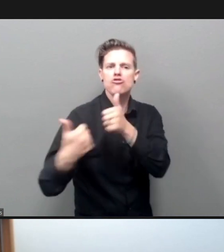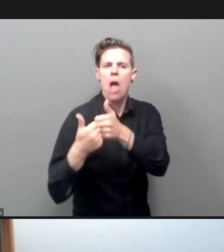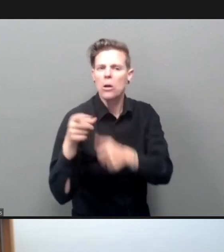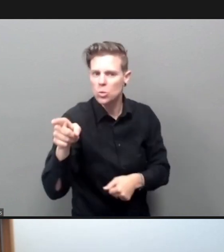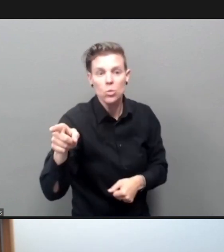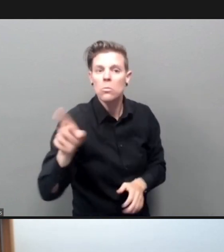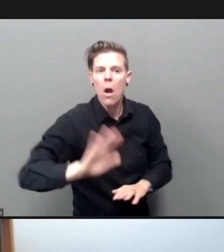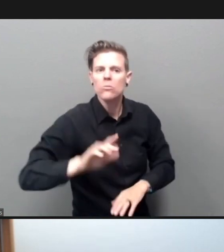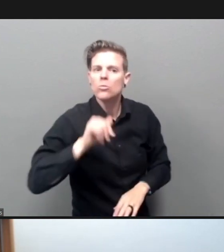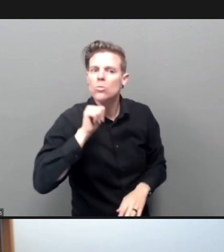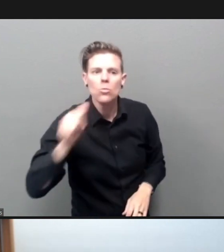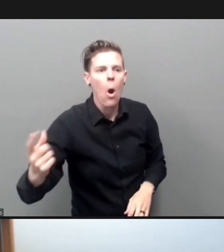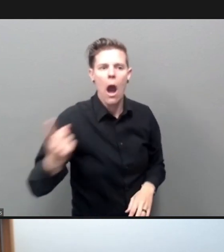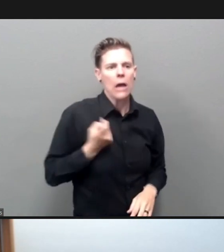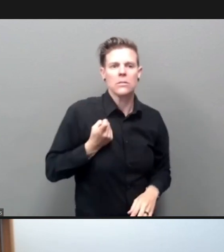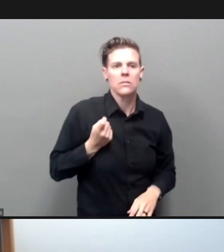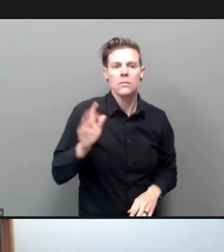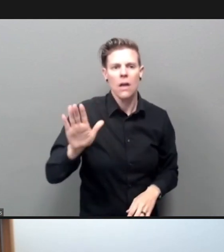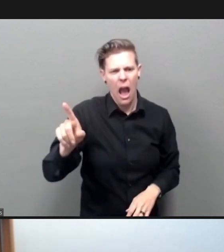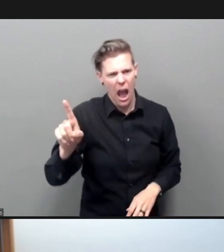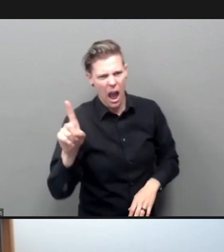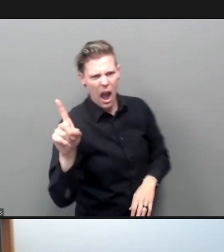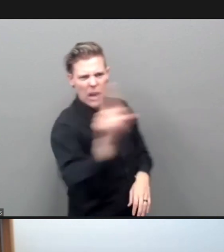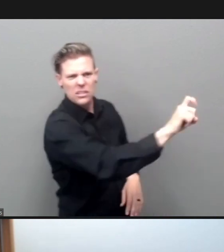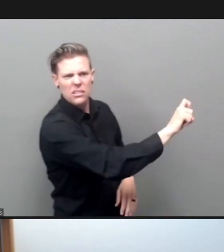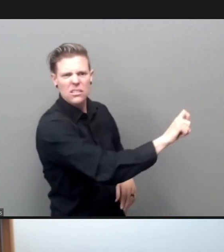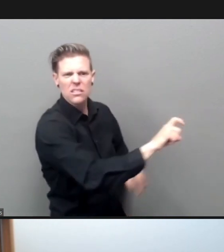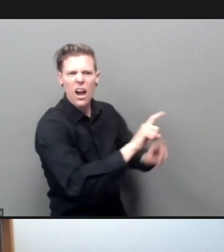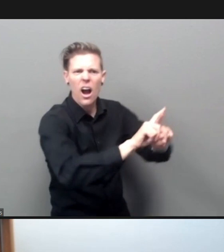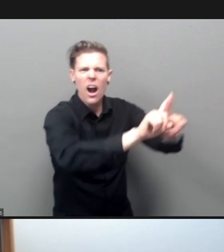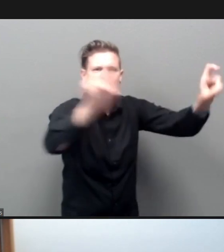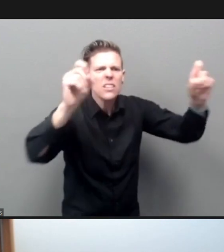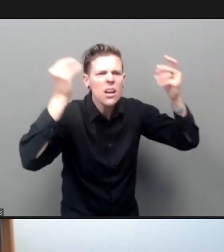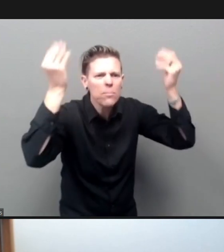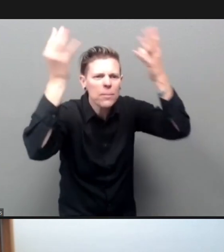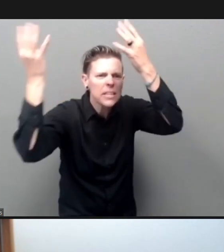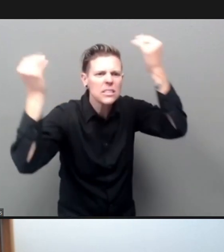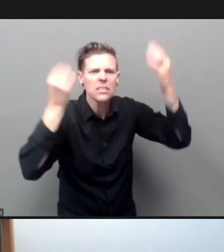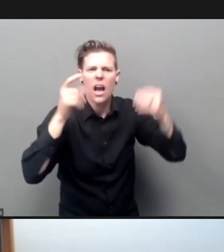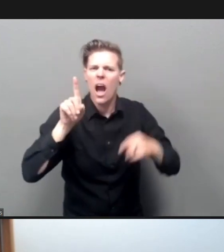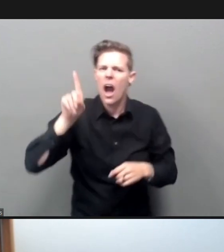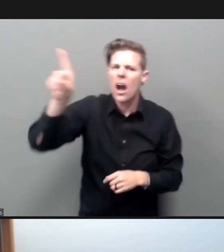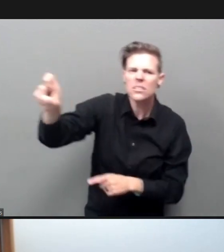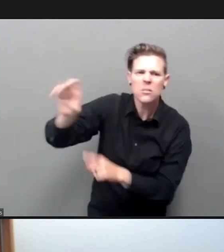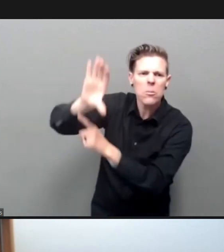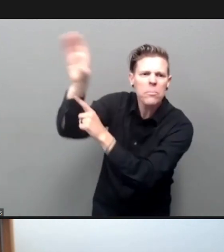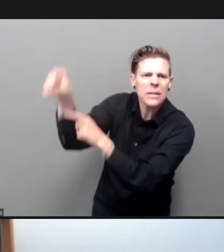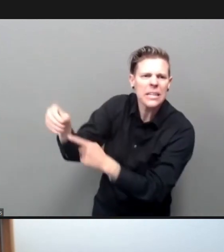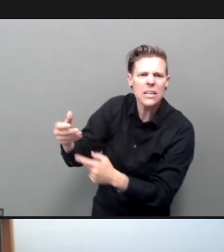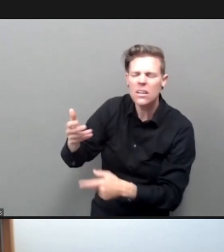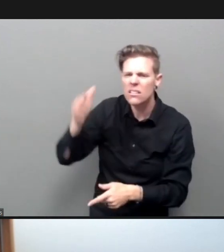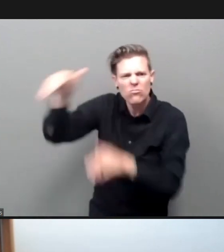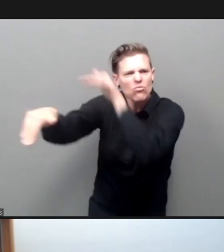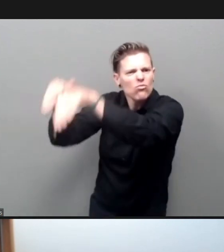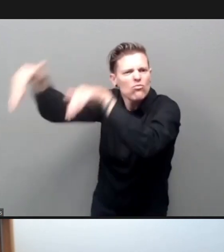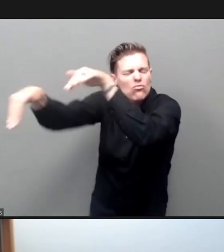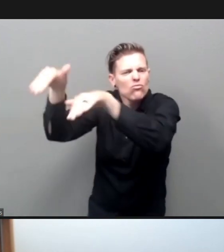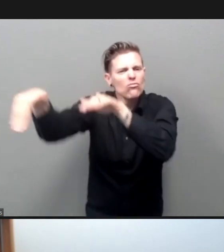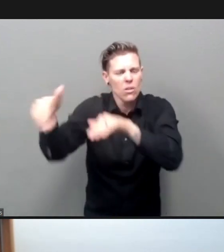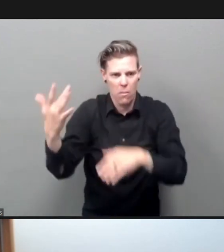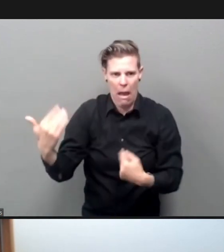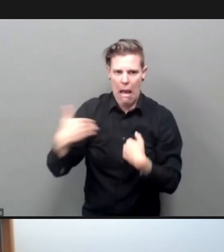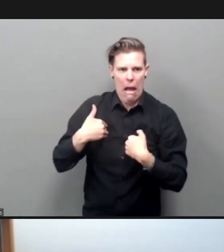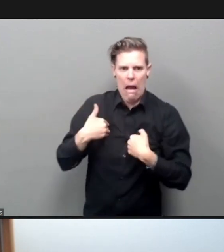firemen, MT group, and see what their concerns are. And I don't want to express their